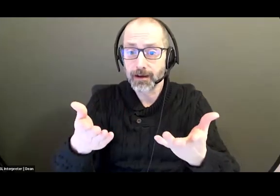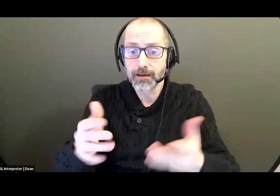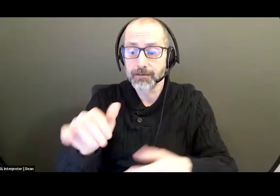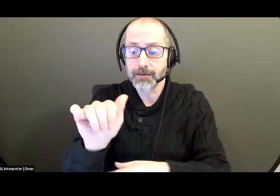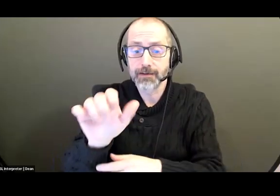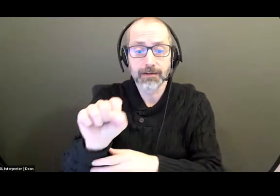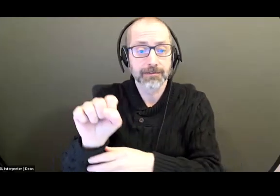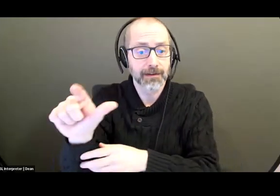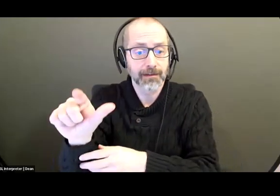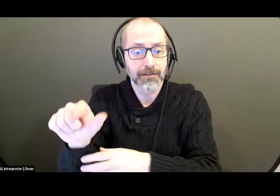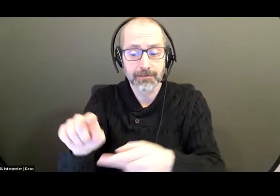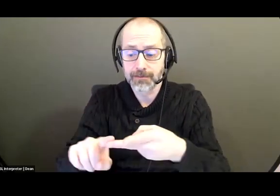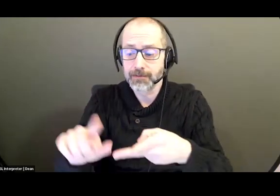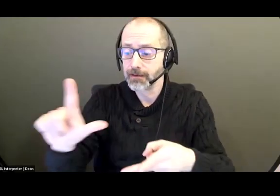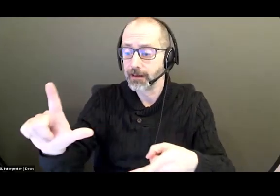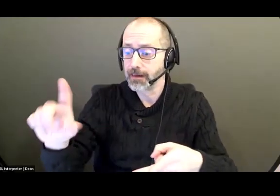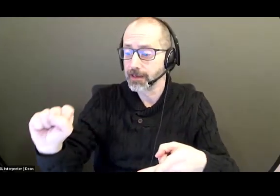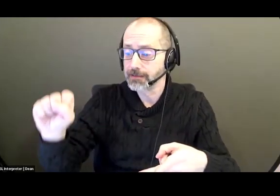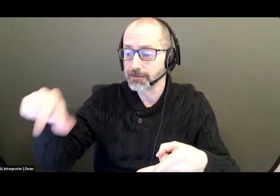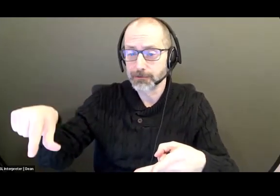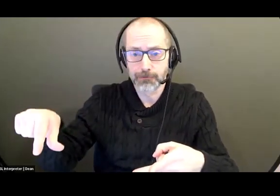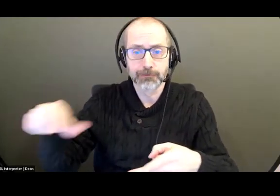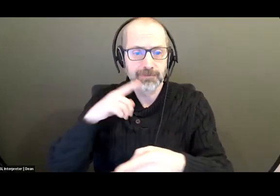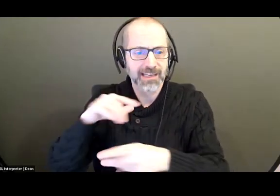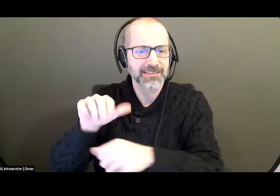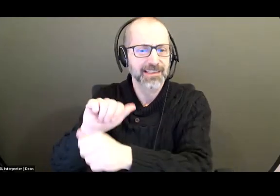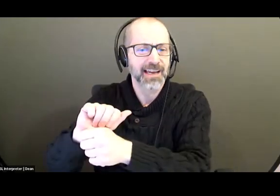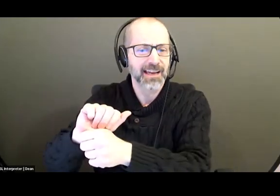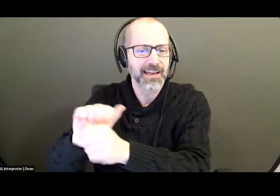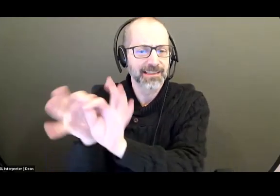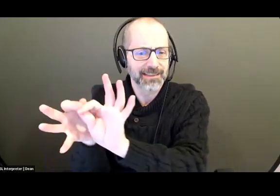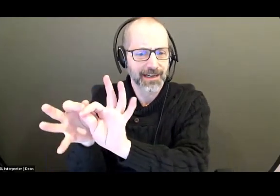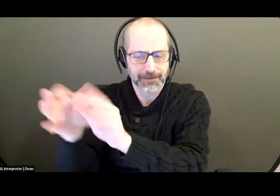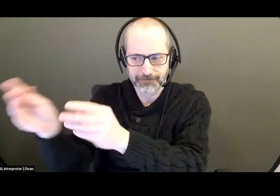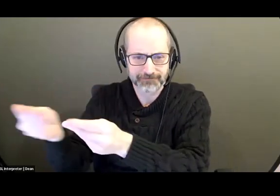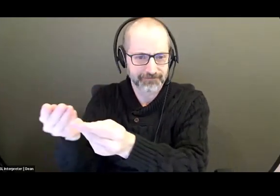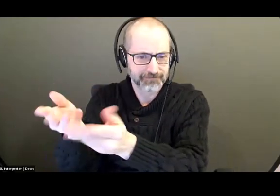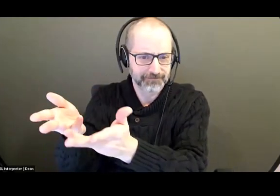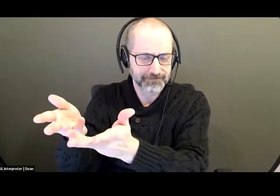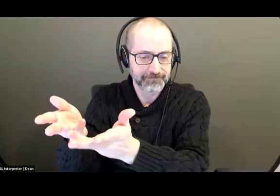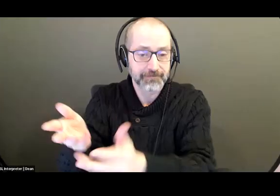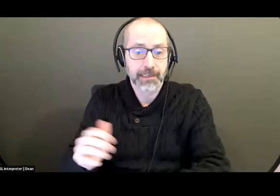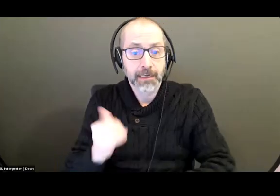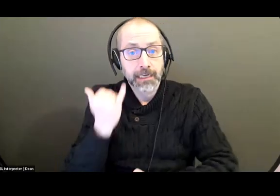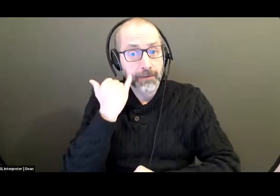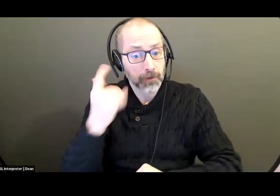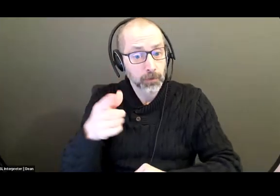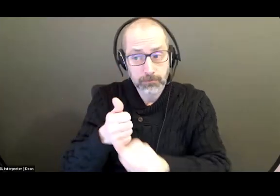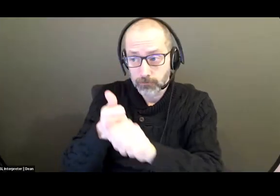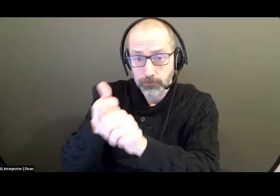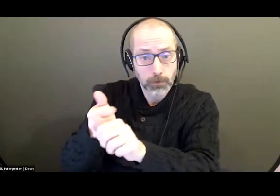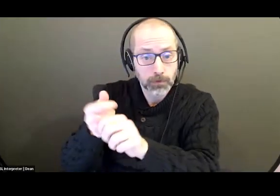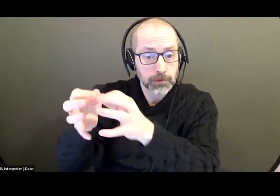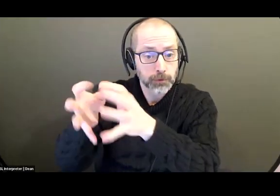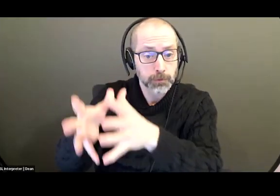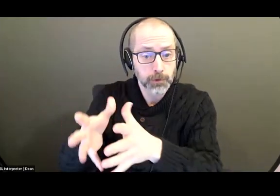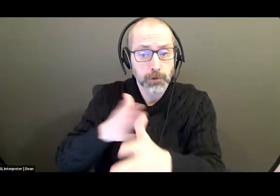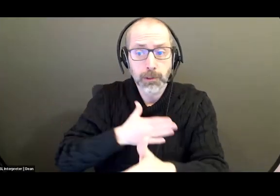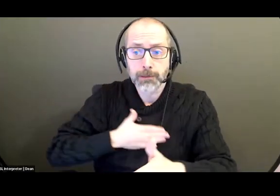We're also pleased to offer today's session with American Sign Language and French Sign Language provided by